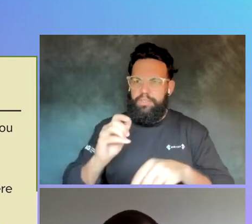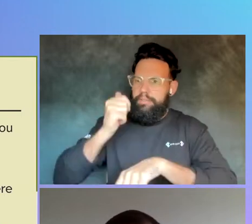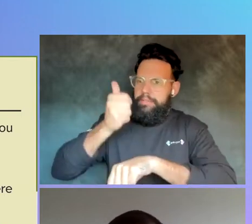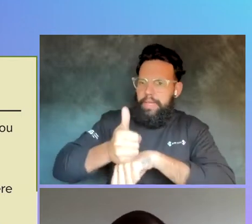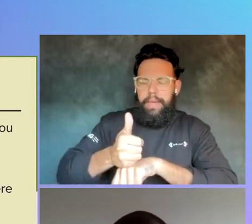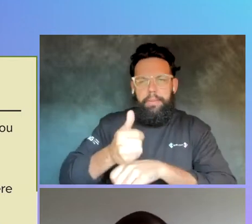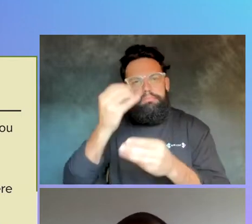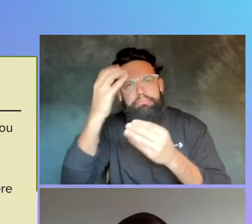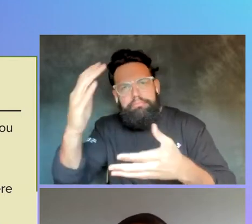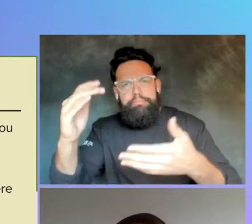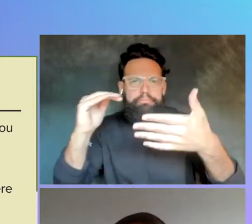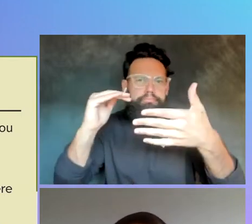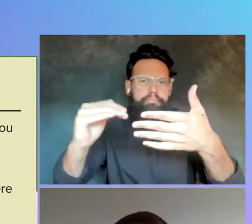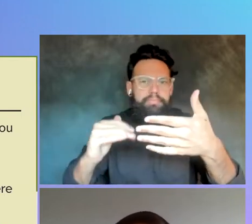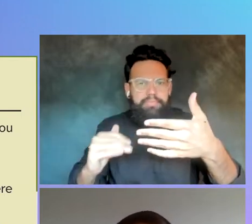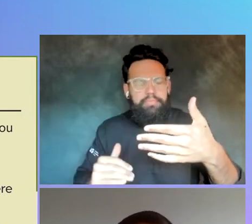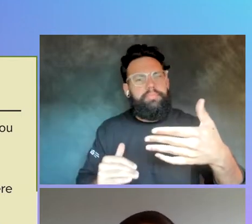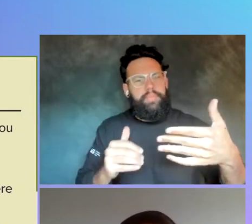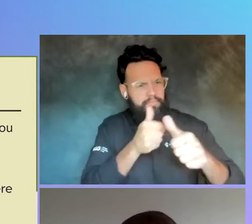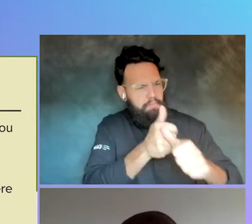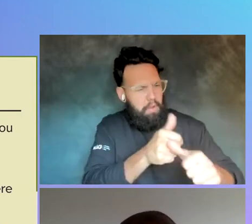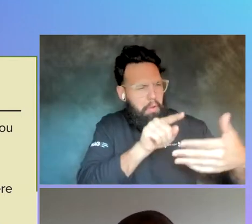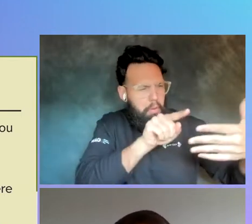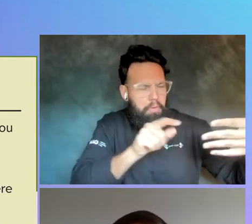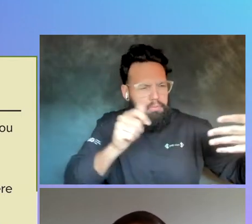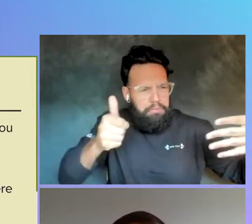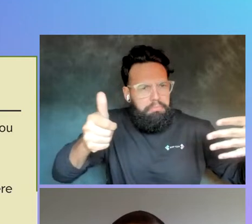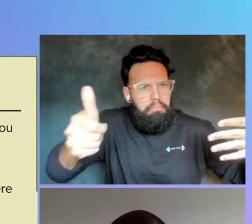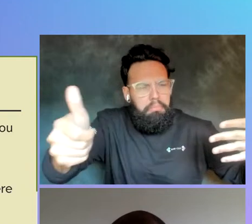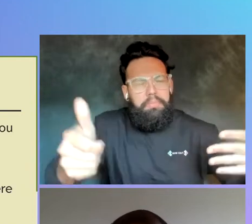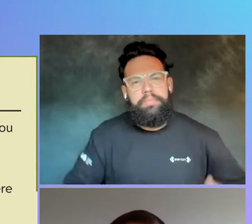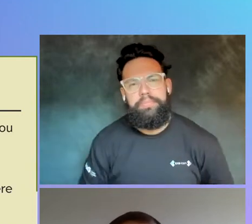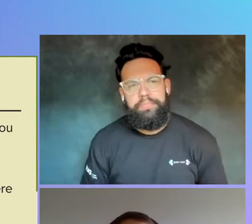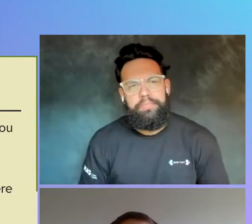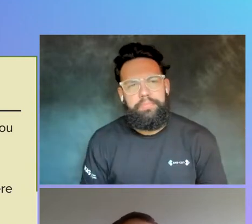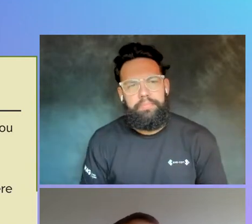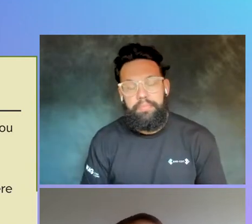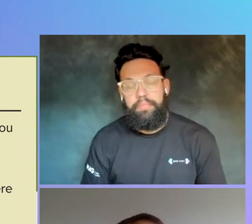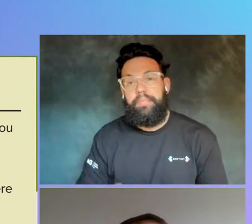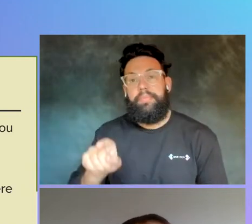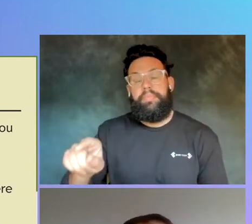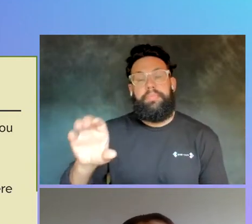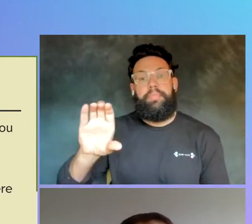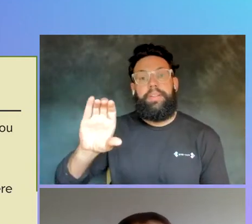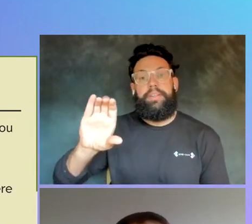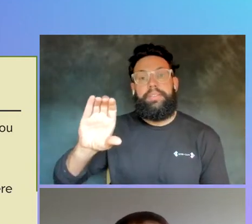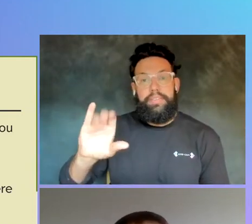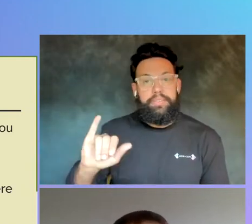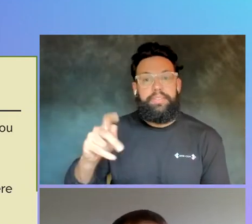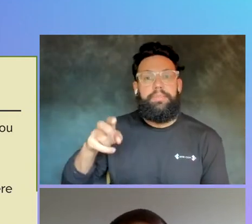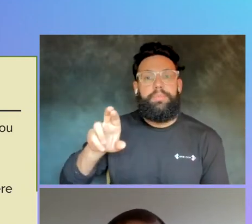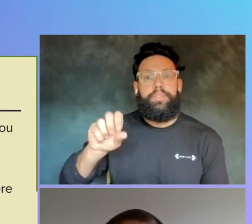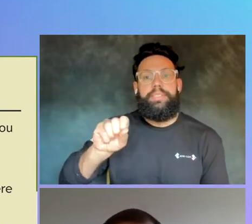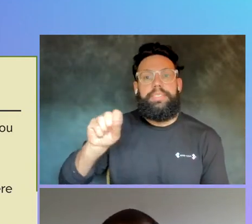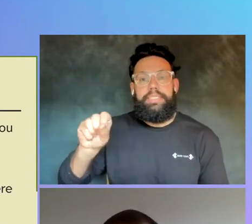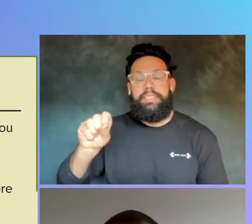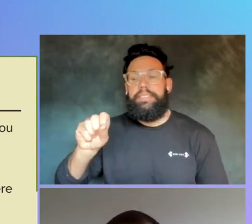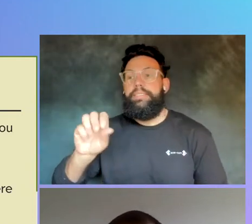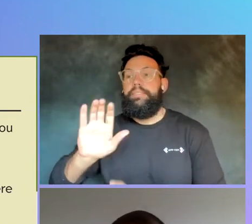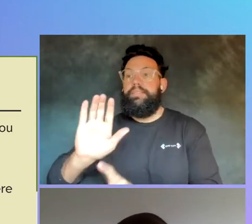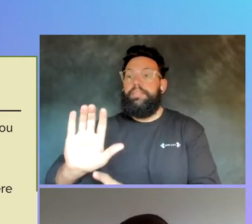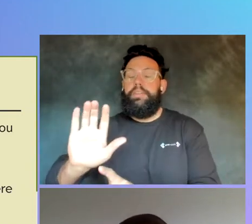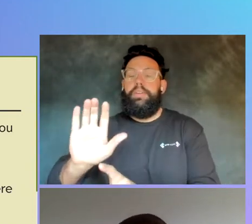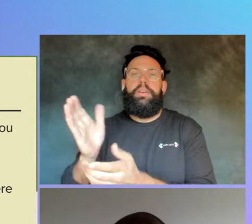you through the process. And Cypress component testing focuses on all of the